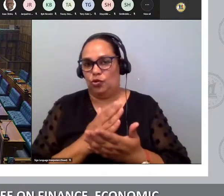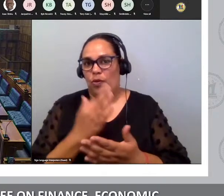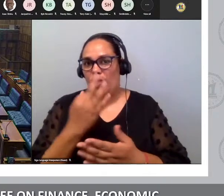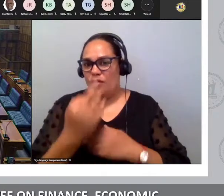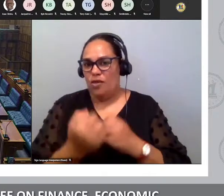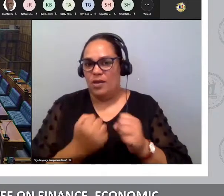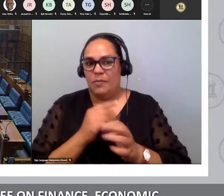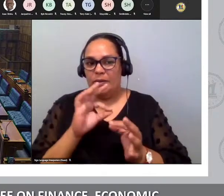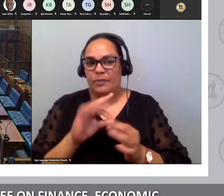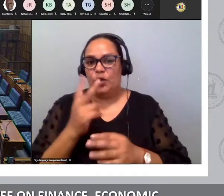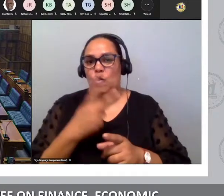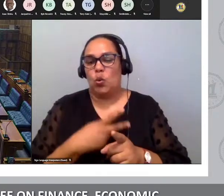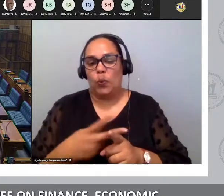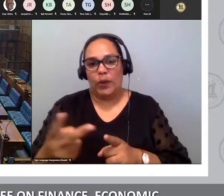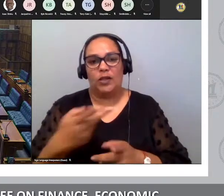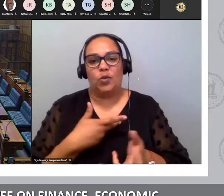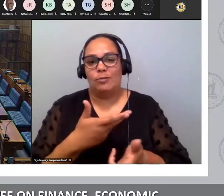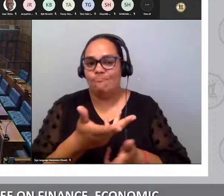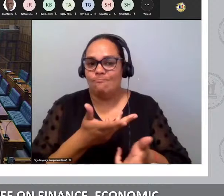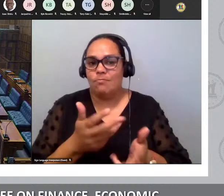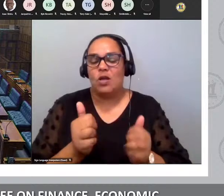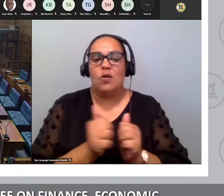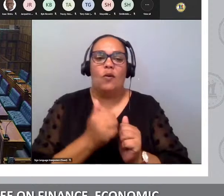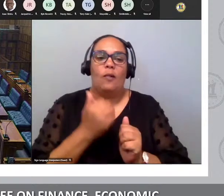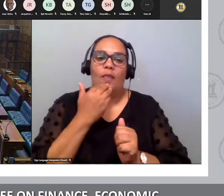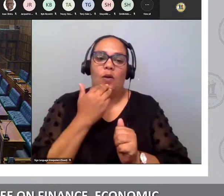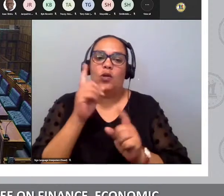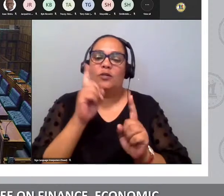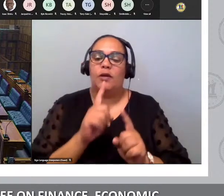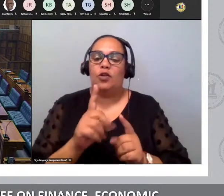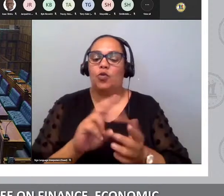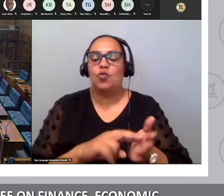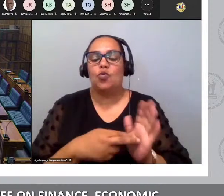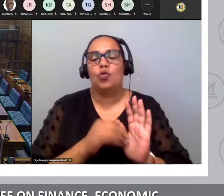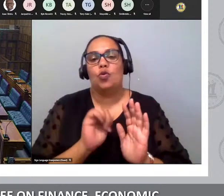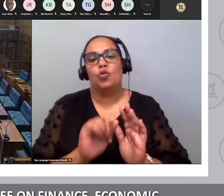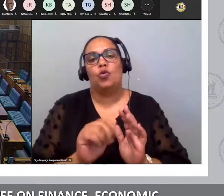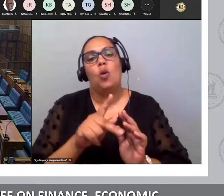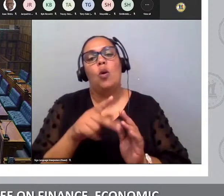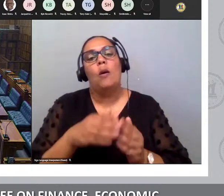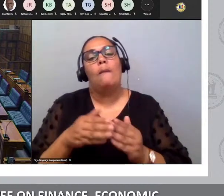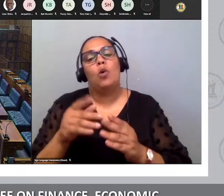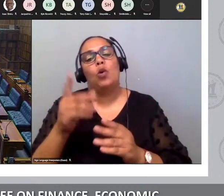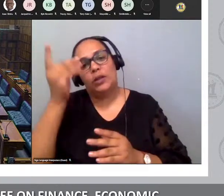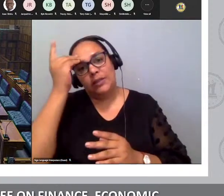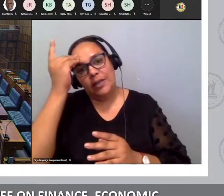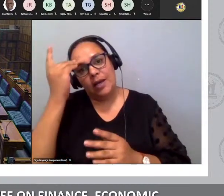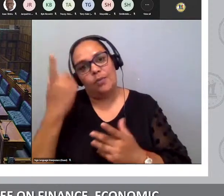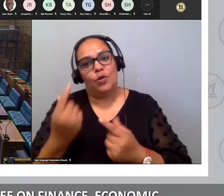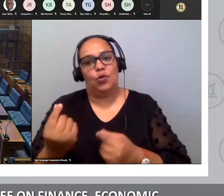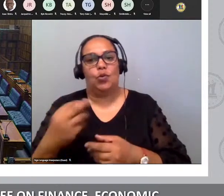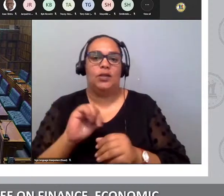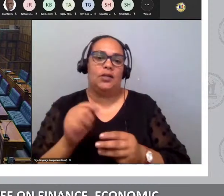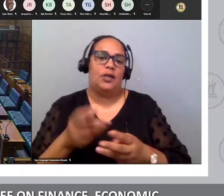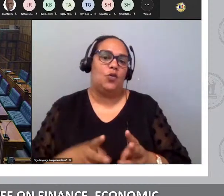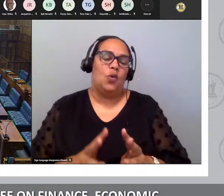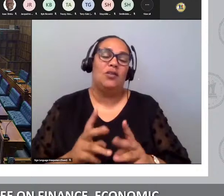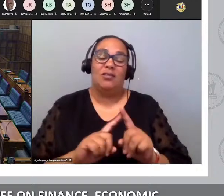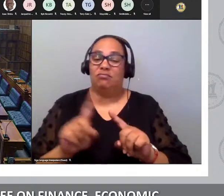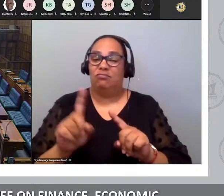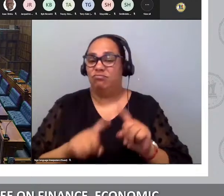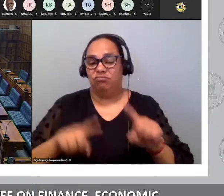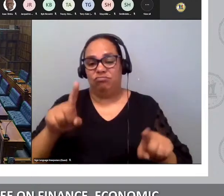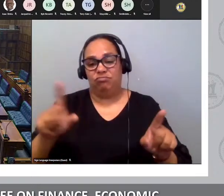but specifically over the last two weeks what um especially the role that Port of Durban plays in in that regard so all different